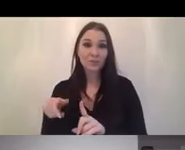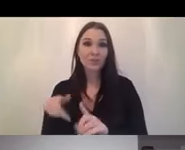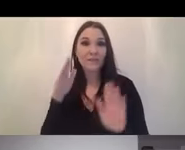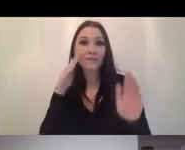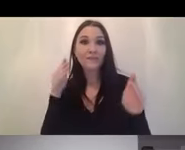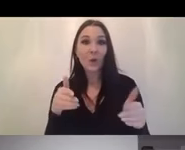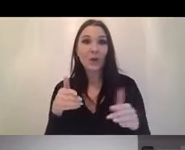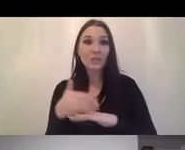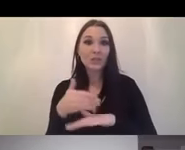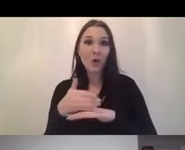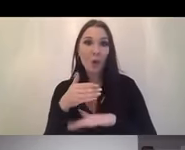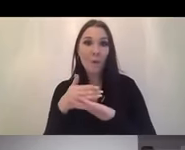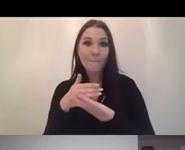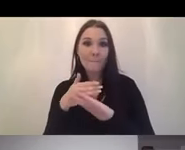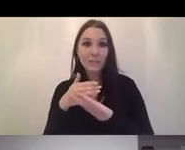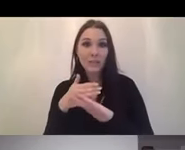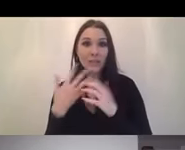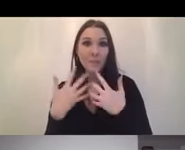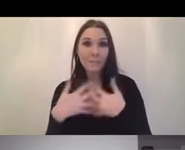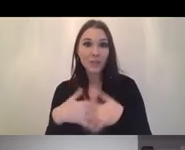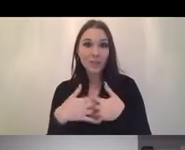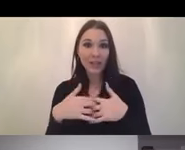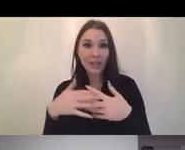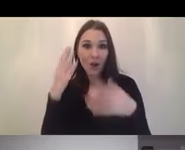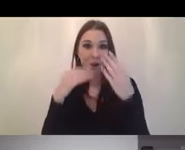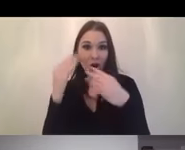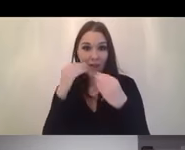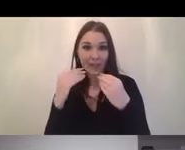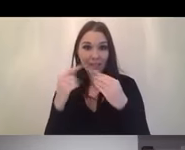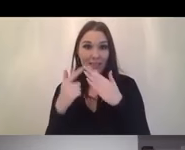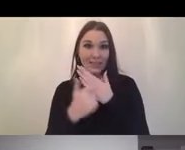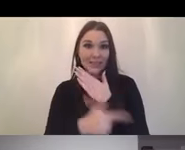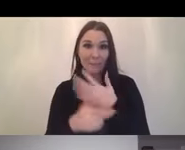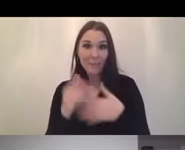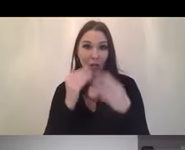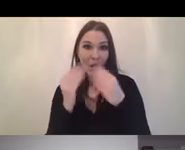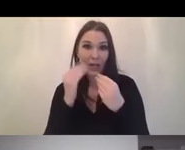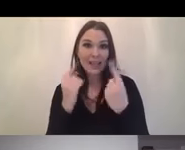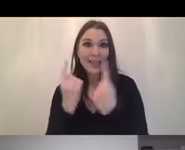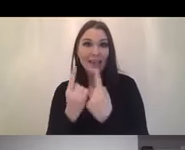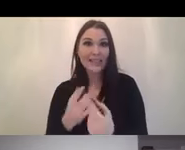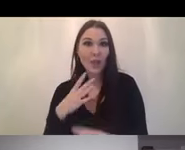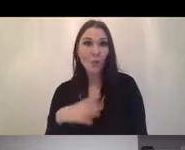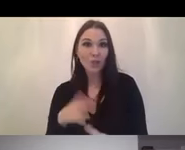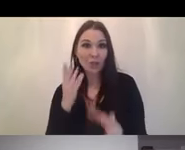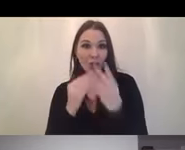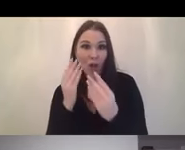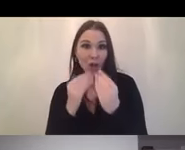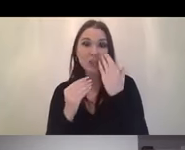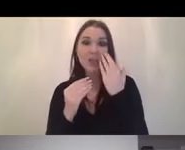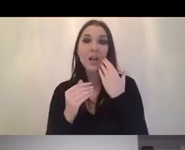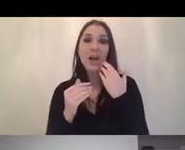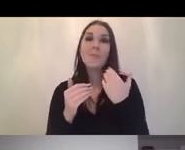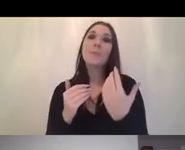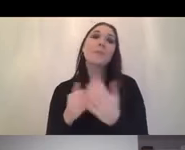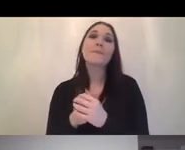that solely focused on machine learning, deep learning, so on the stuff that I wanted to learn. And yeah, I think the tip